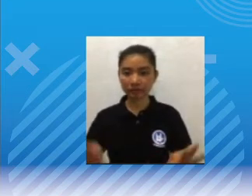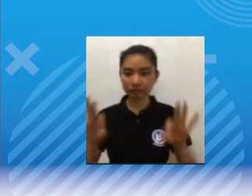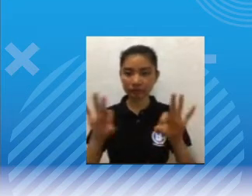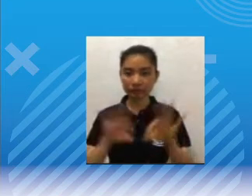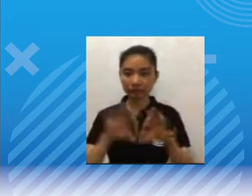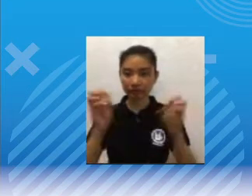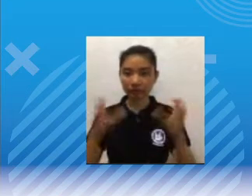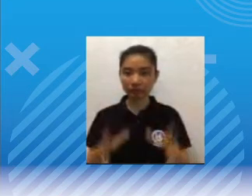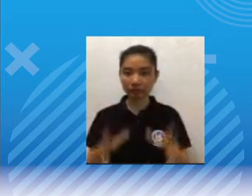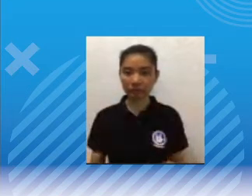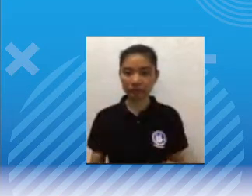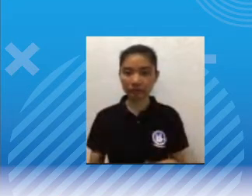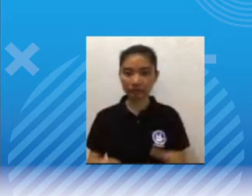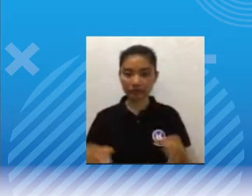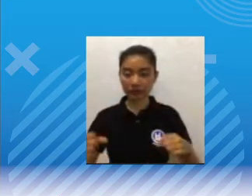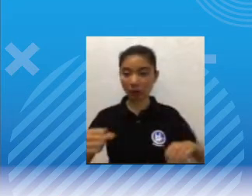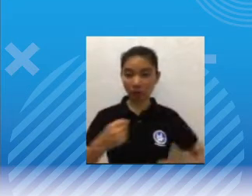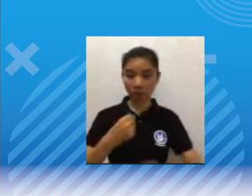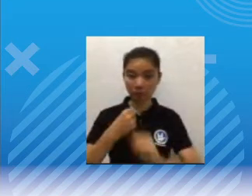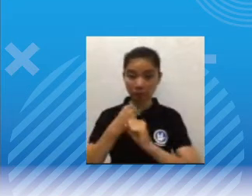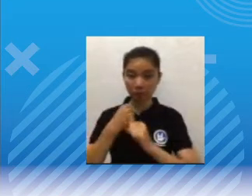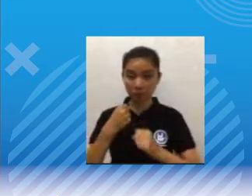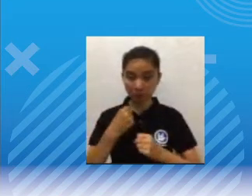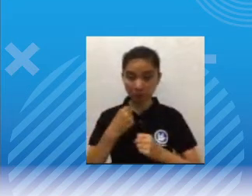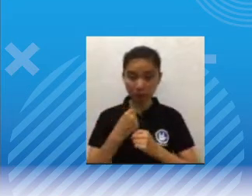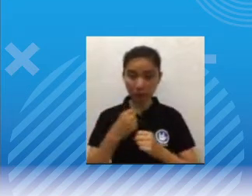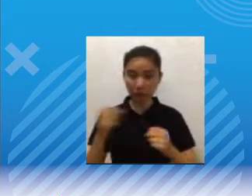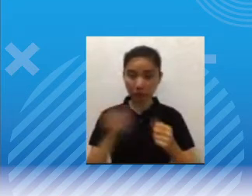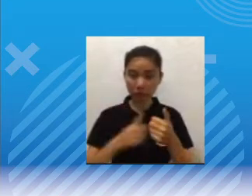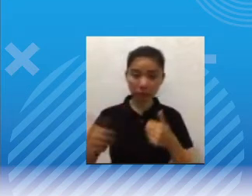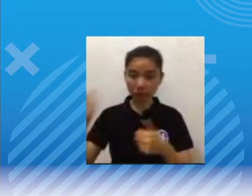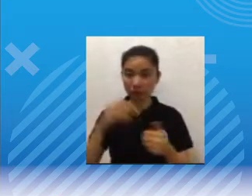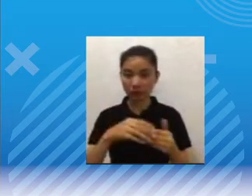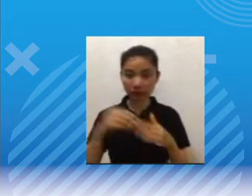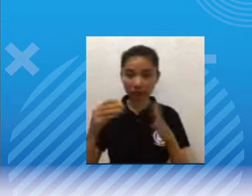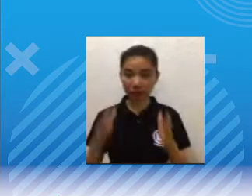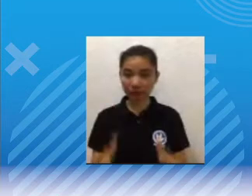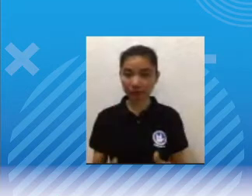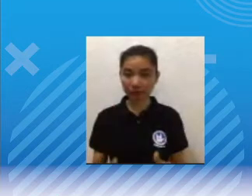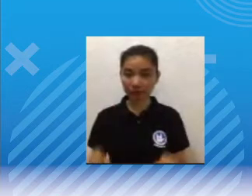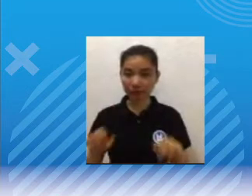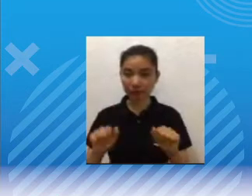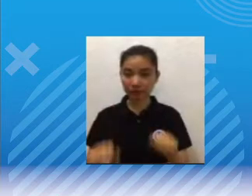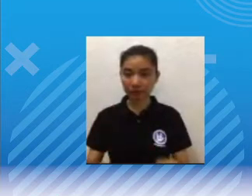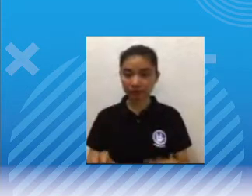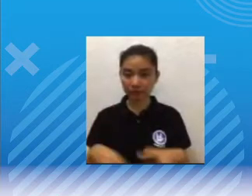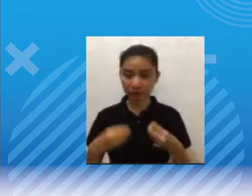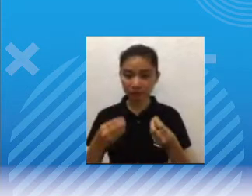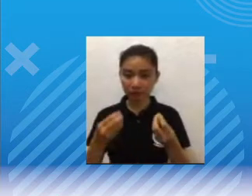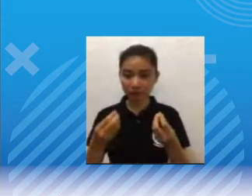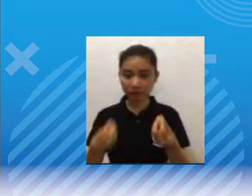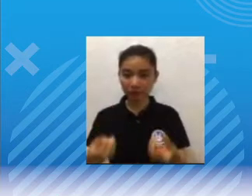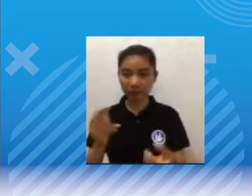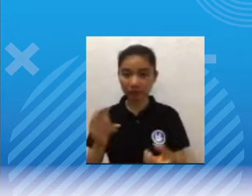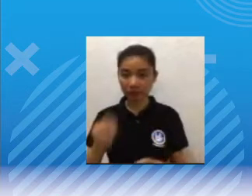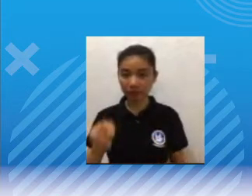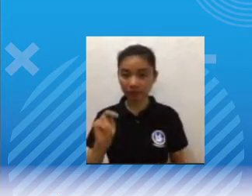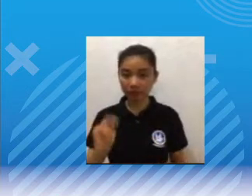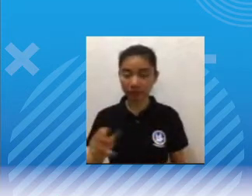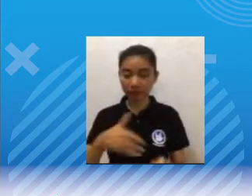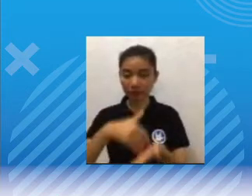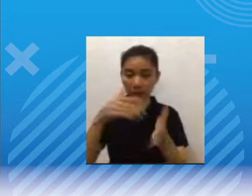heads, supervisors, and master teachers para matugunan natin yung mga pangangailangan ng mga estudyante natin